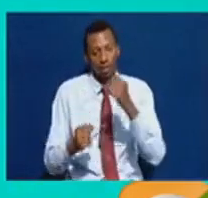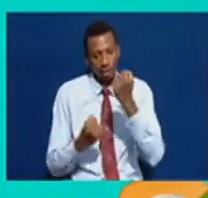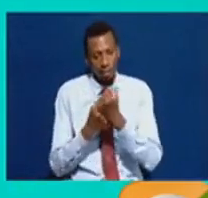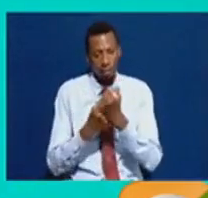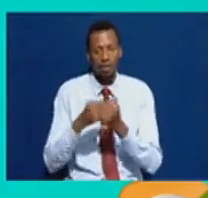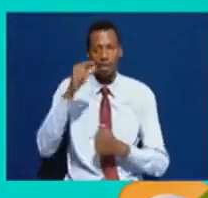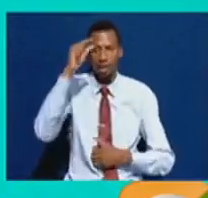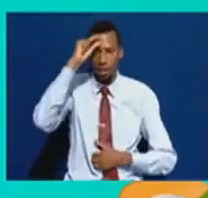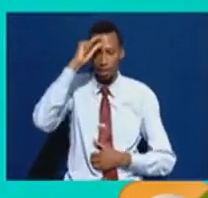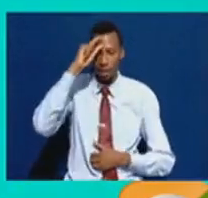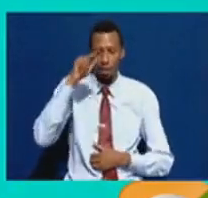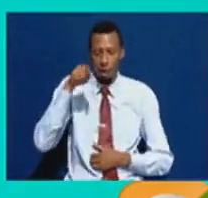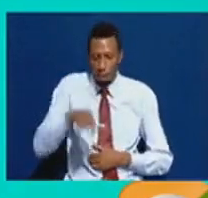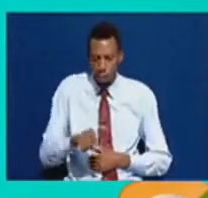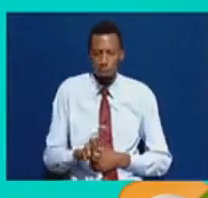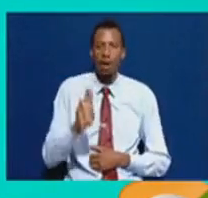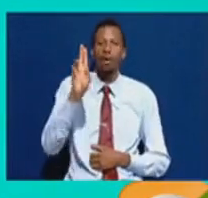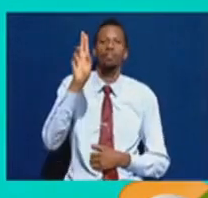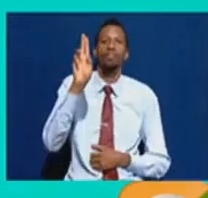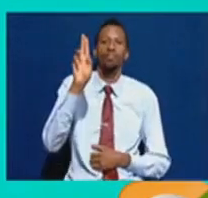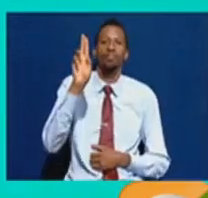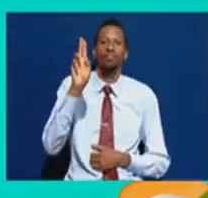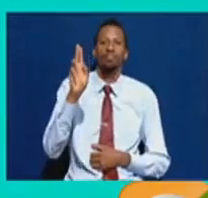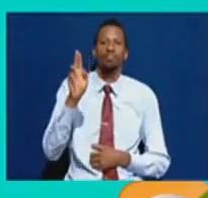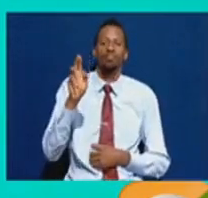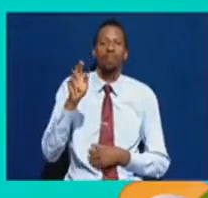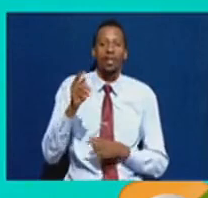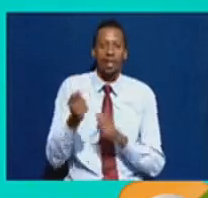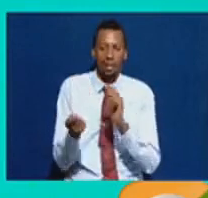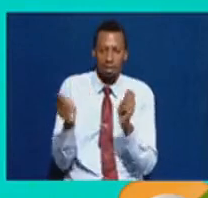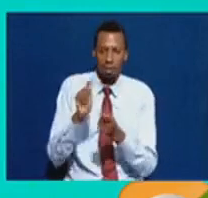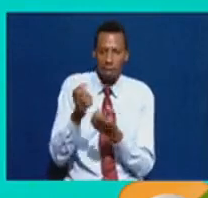economic transformation agenda better